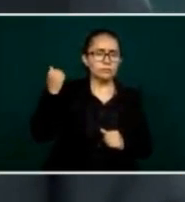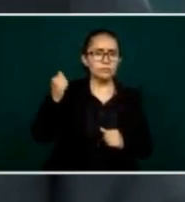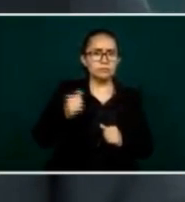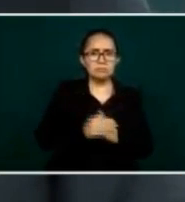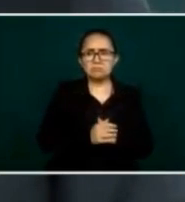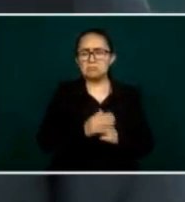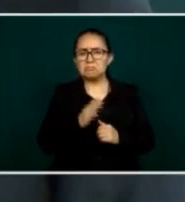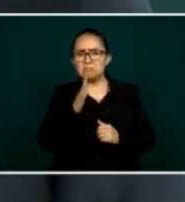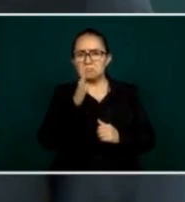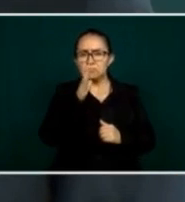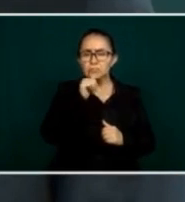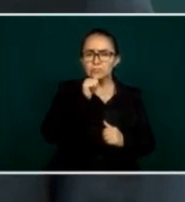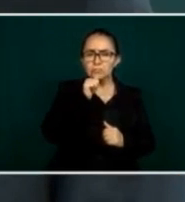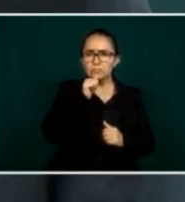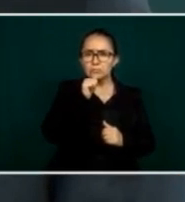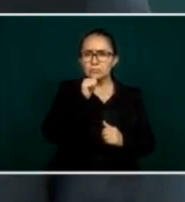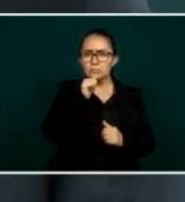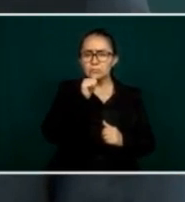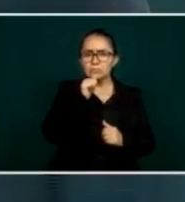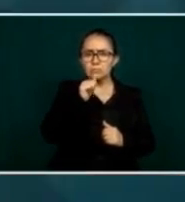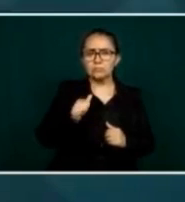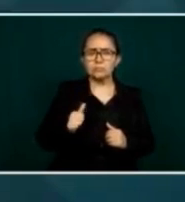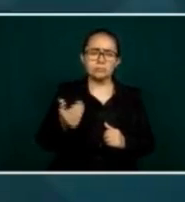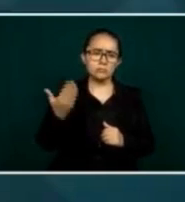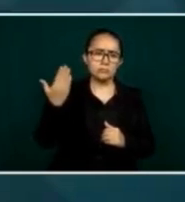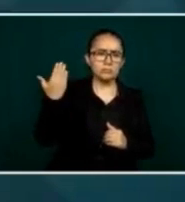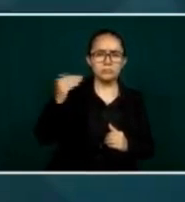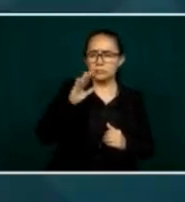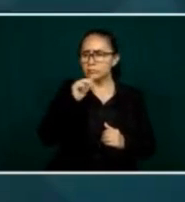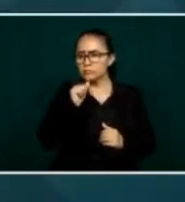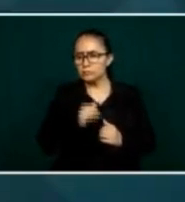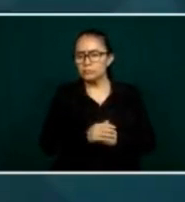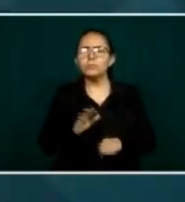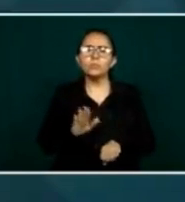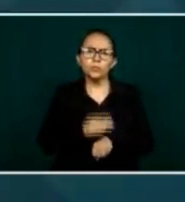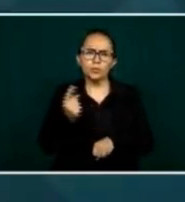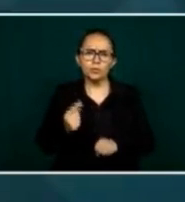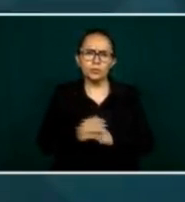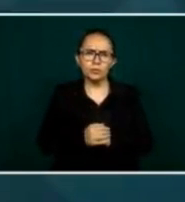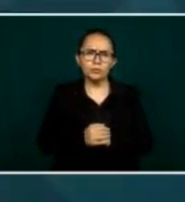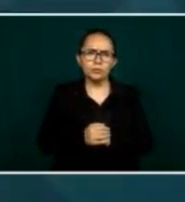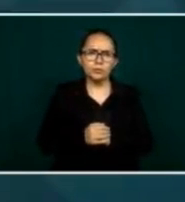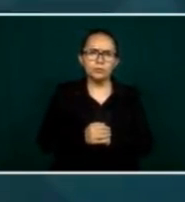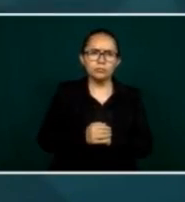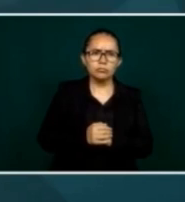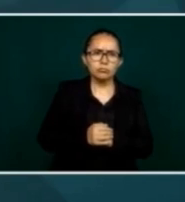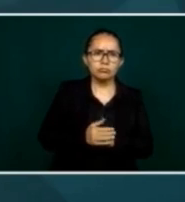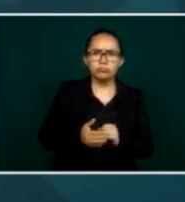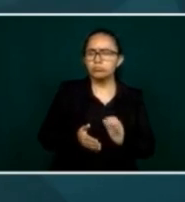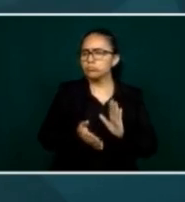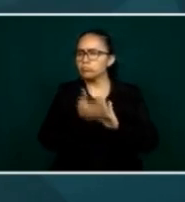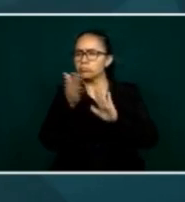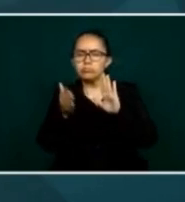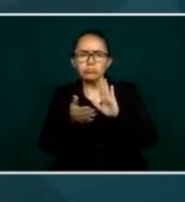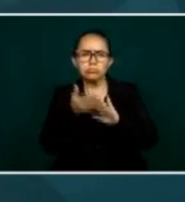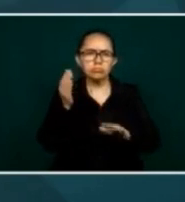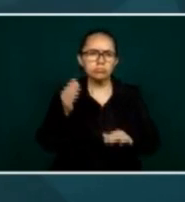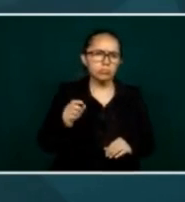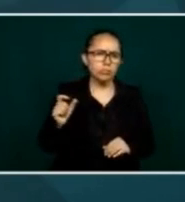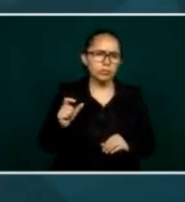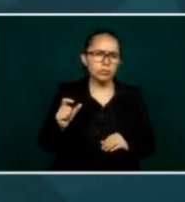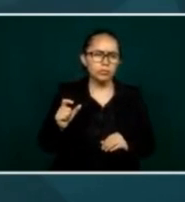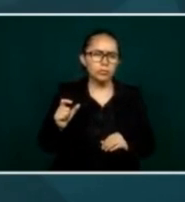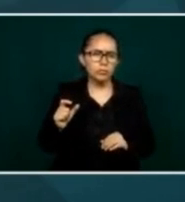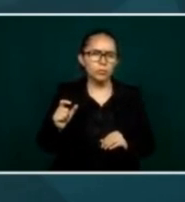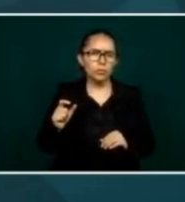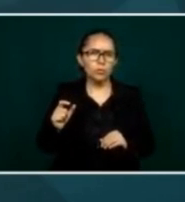that couldn't previously not do labors of public security because our Constitution did not permit